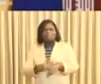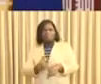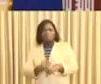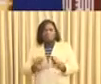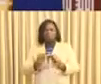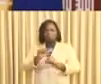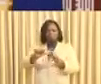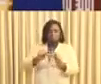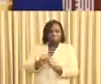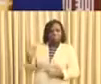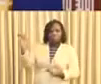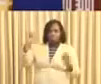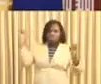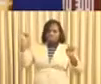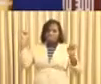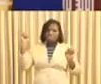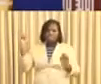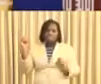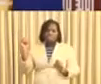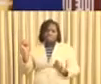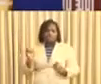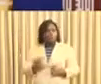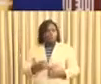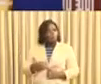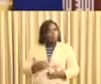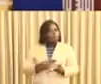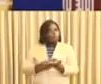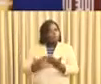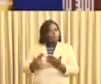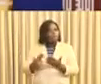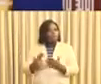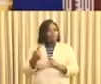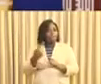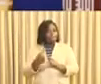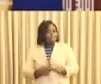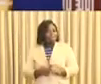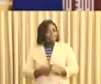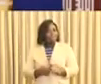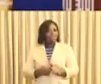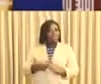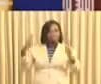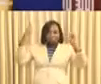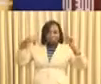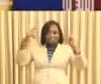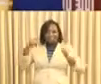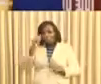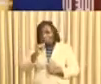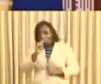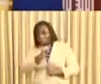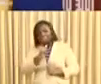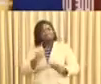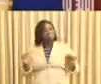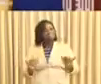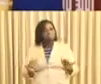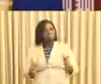holy month of Ramadan has not been spared either. It is my understanding that in the time of the Prophet